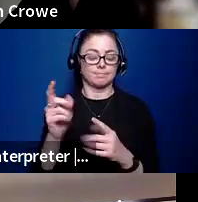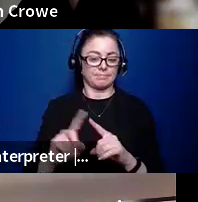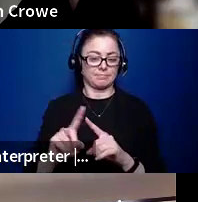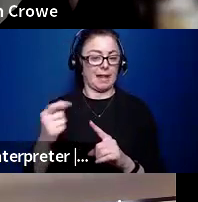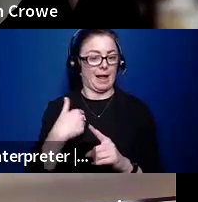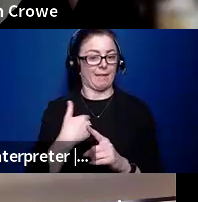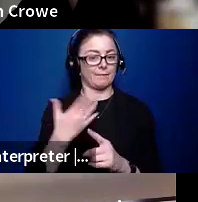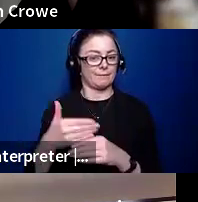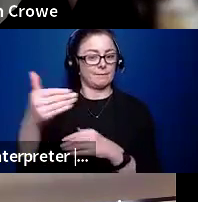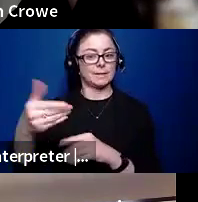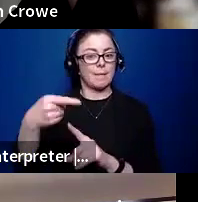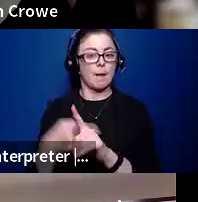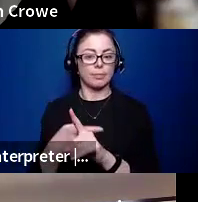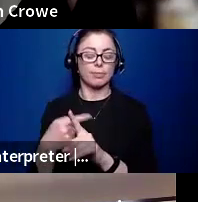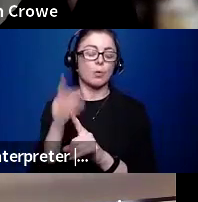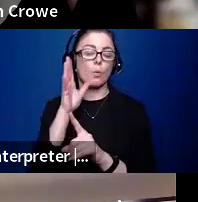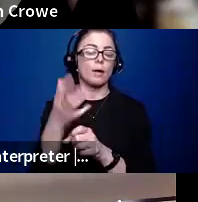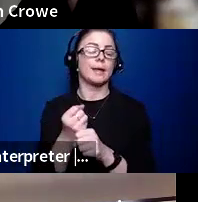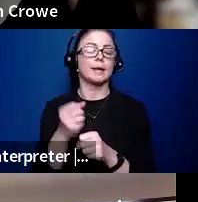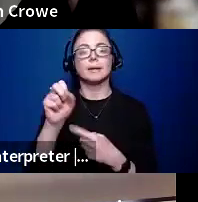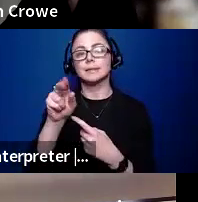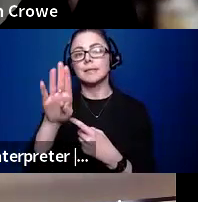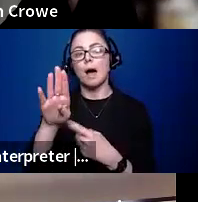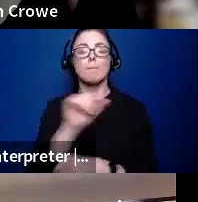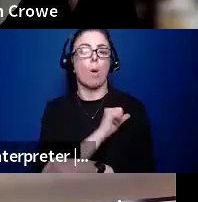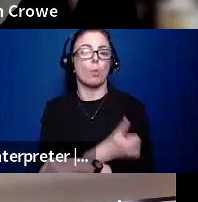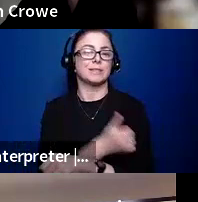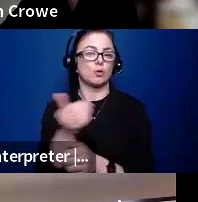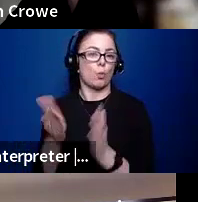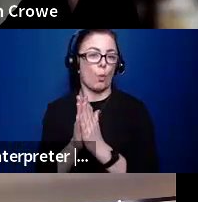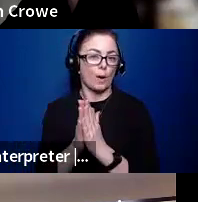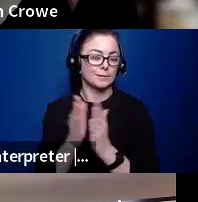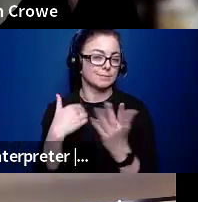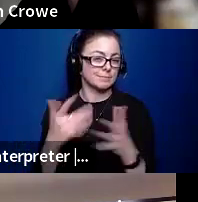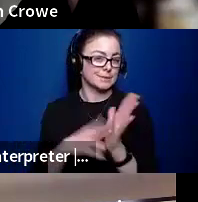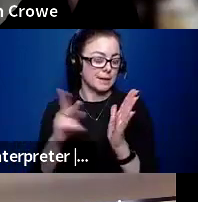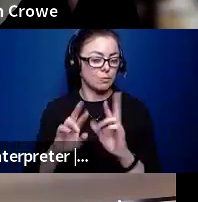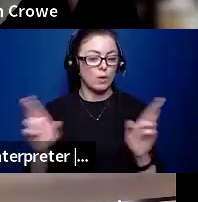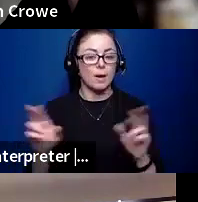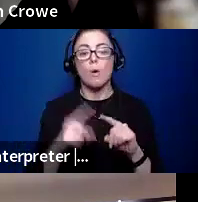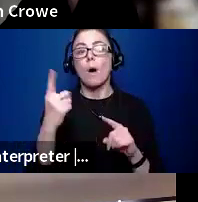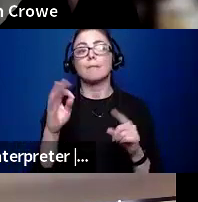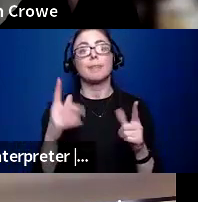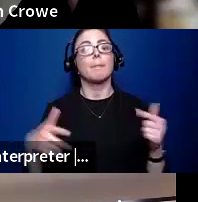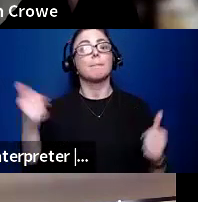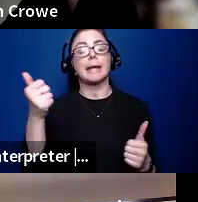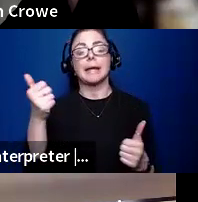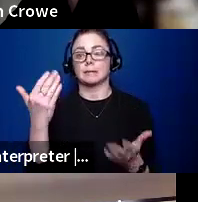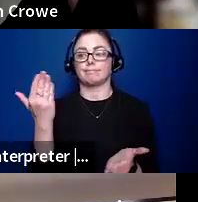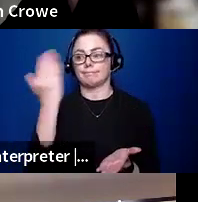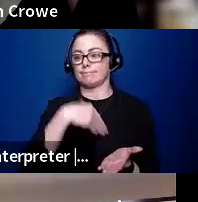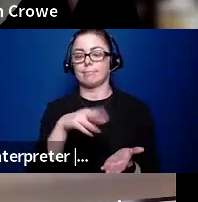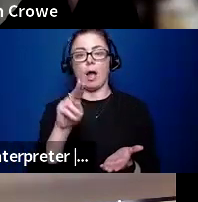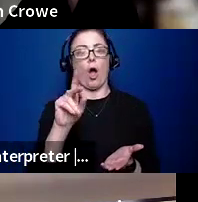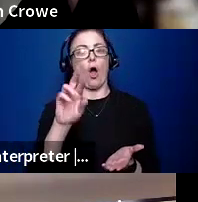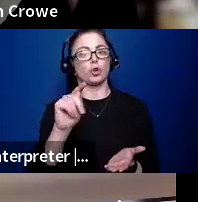I am signed up to take my sub-authorization class. But one of the biggest under the radar services